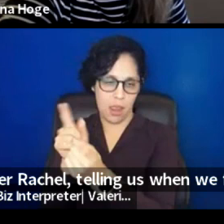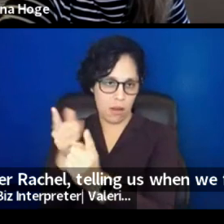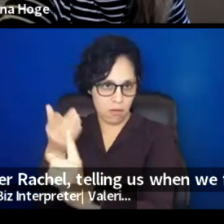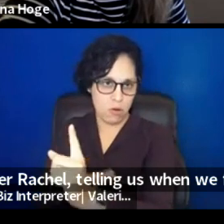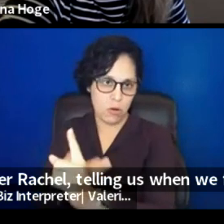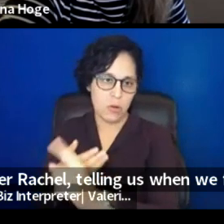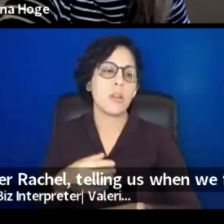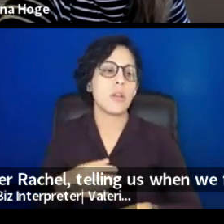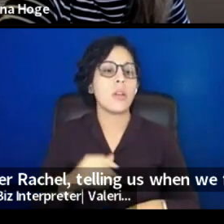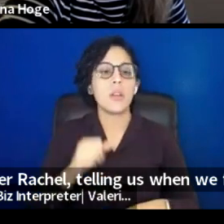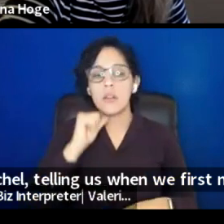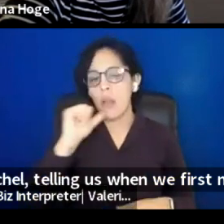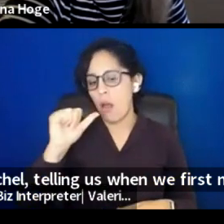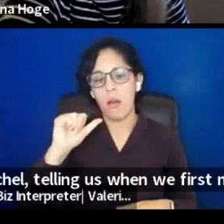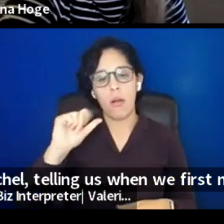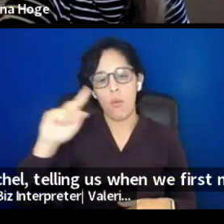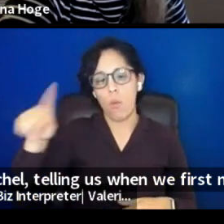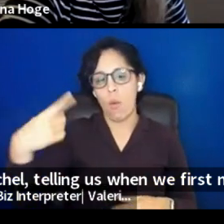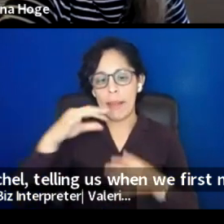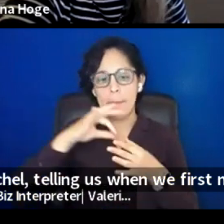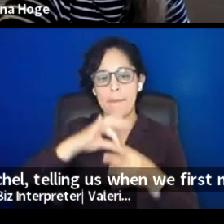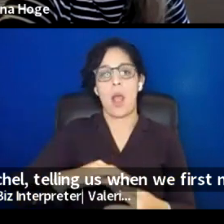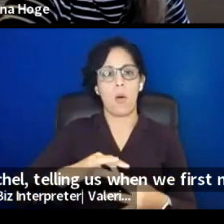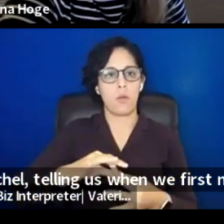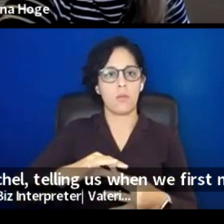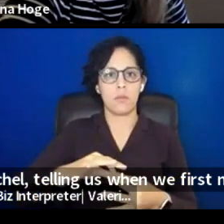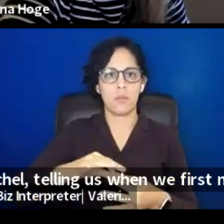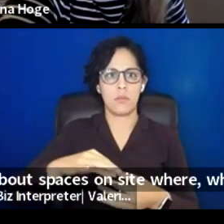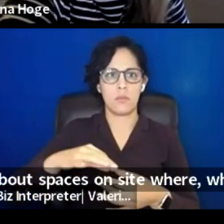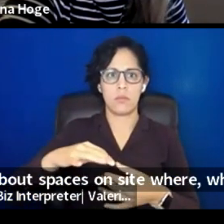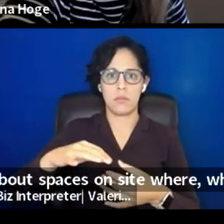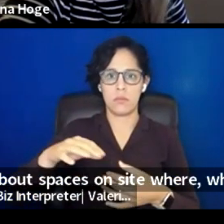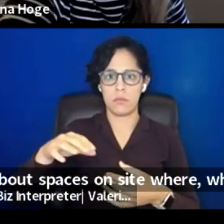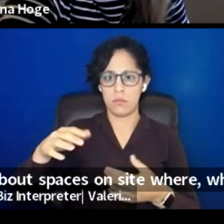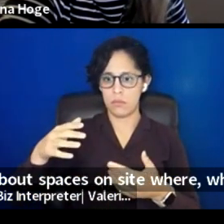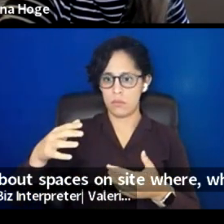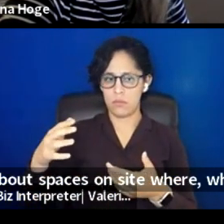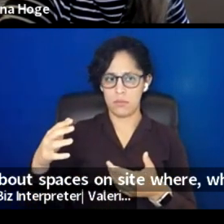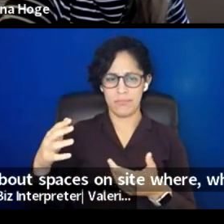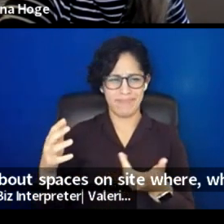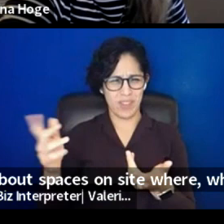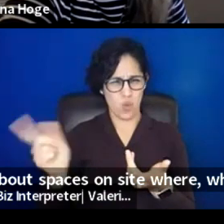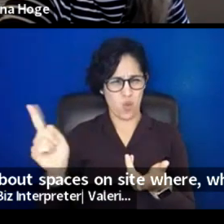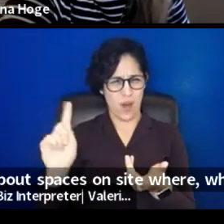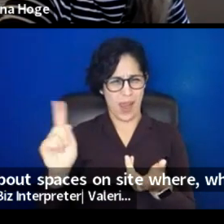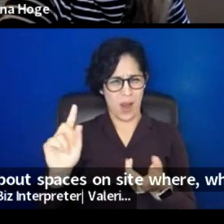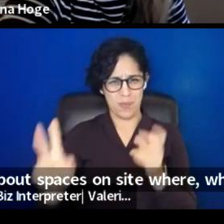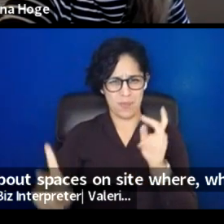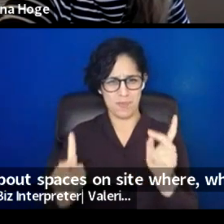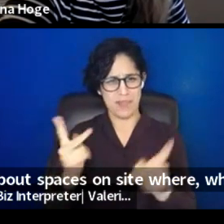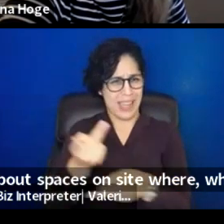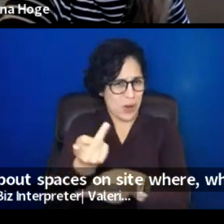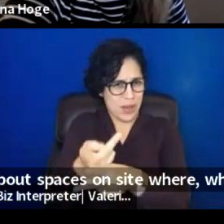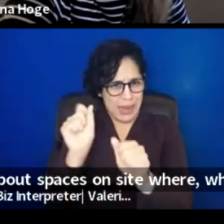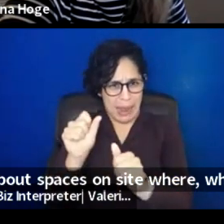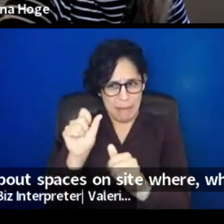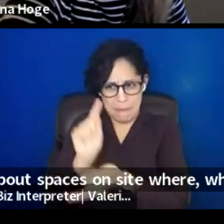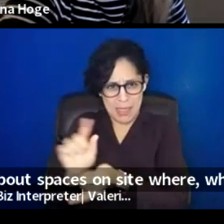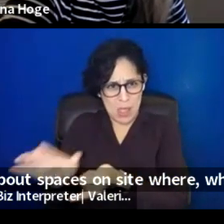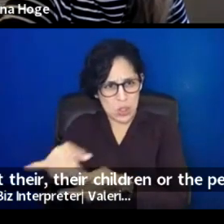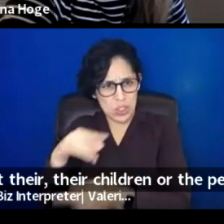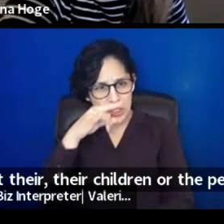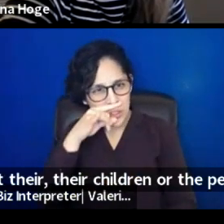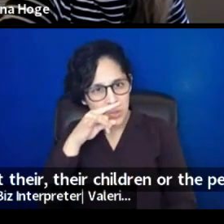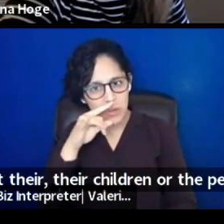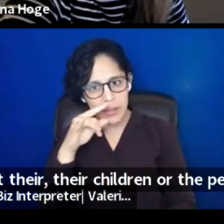about spaces on site where caregivers can meet their their children or the people they were taking care of, but